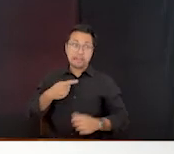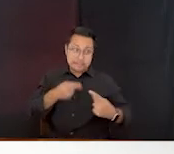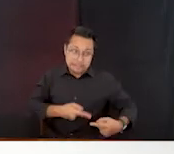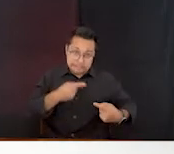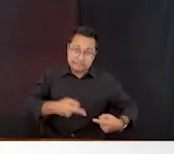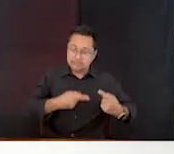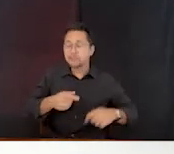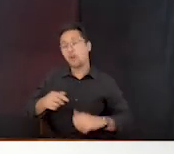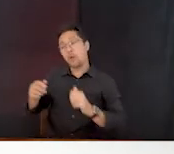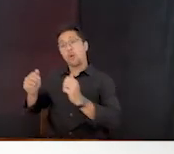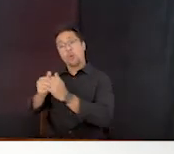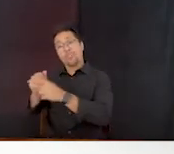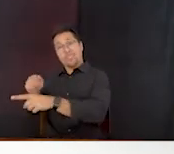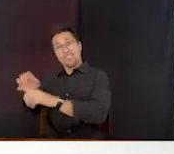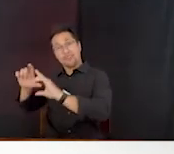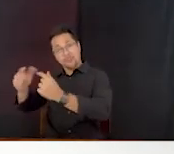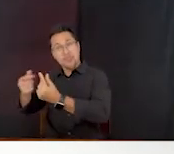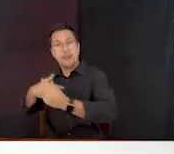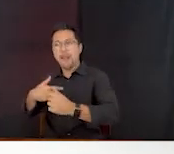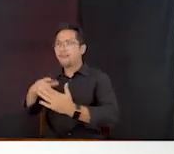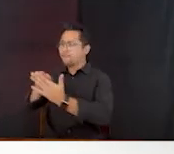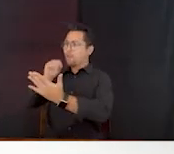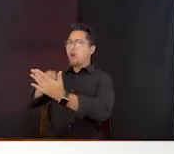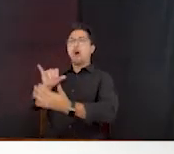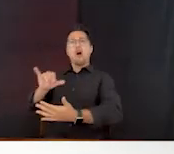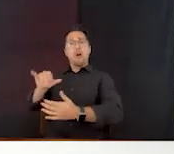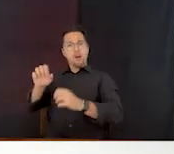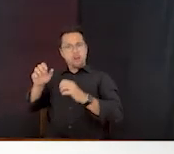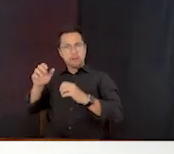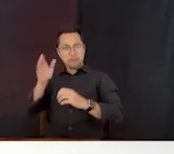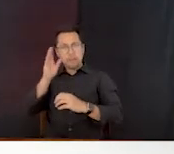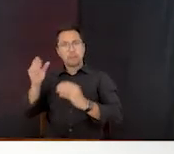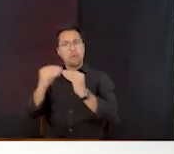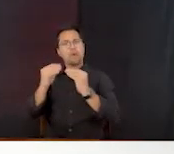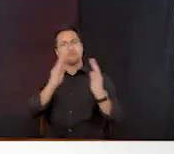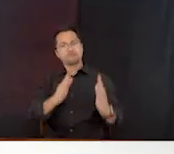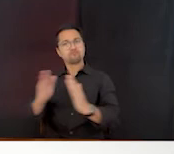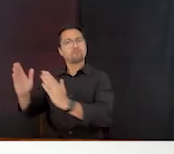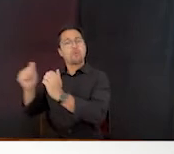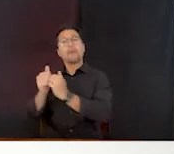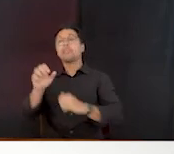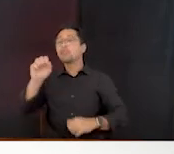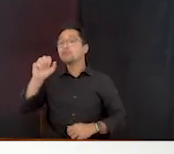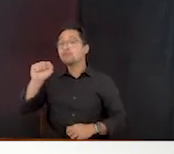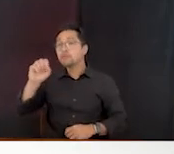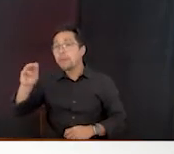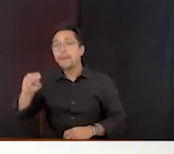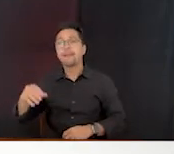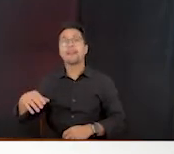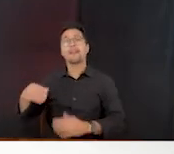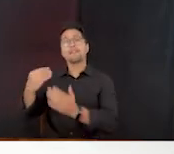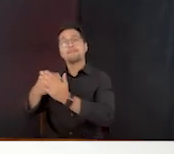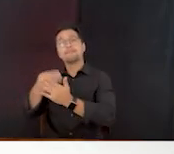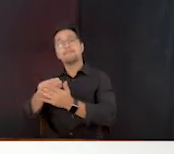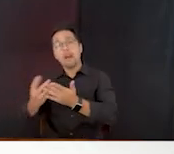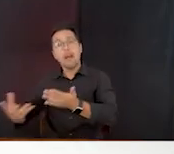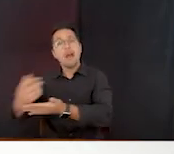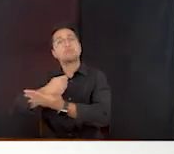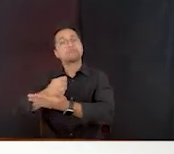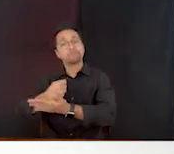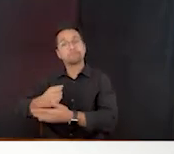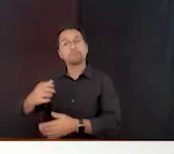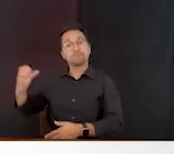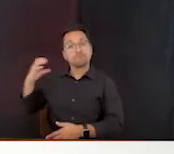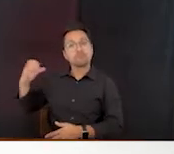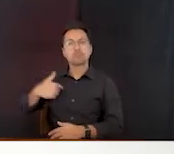group, I have learned to become more organized. As the social media and fundraising chair, I've learned to make a list and have a list